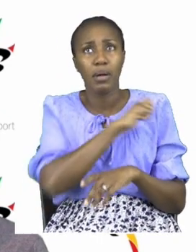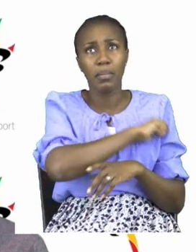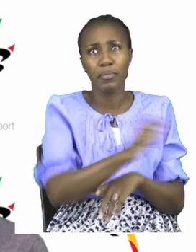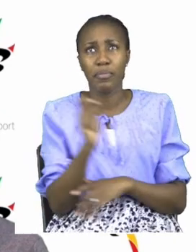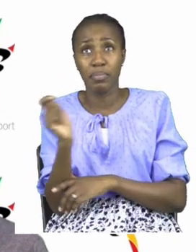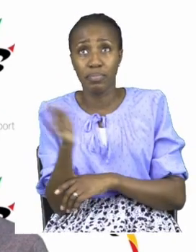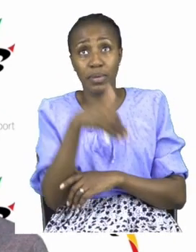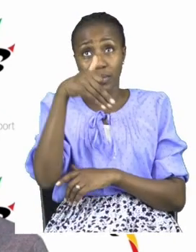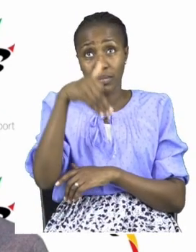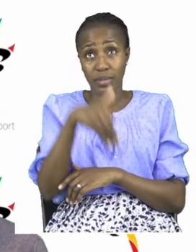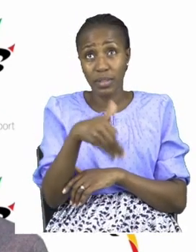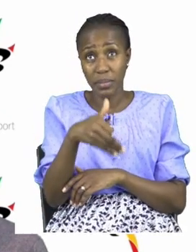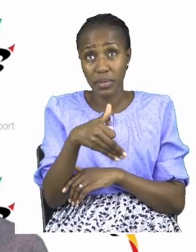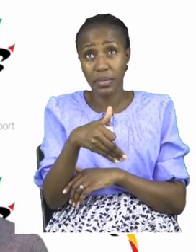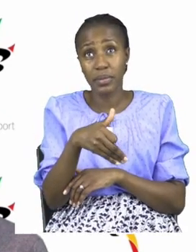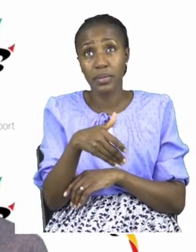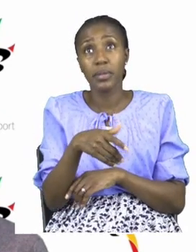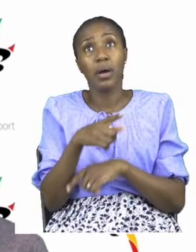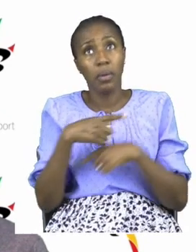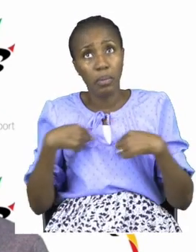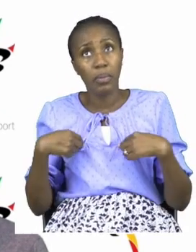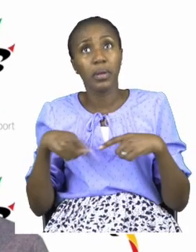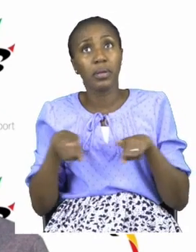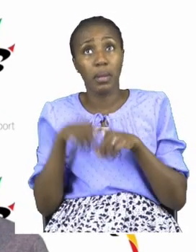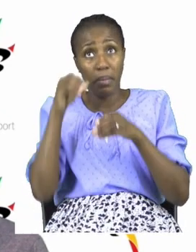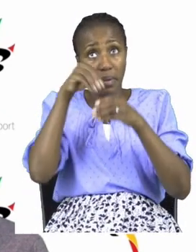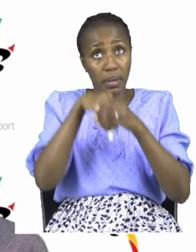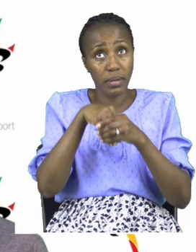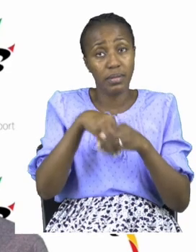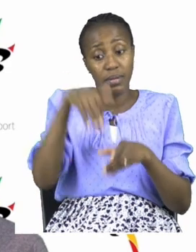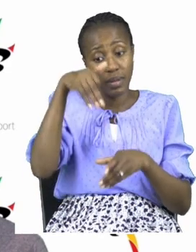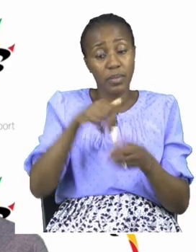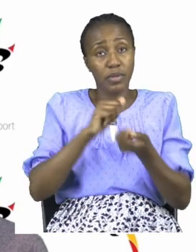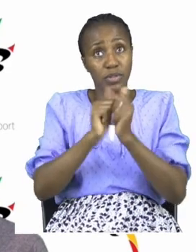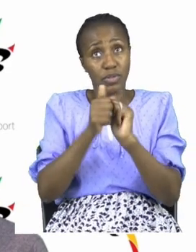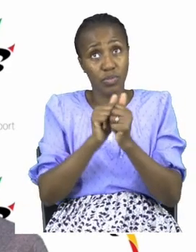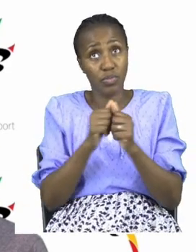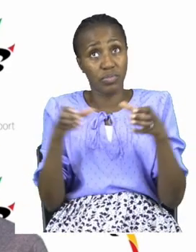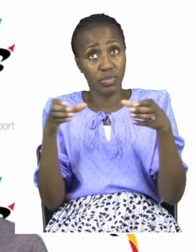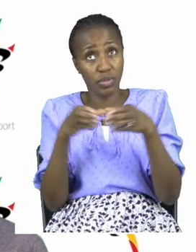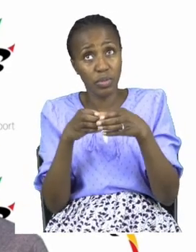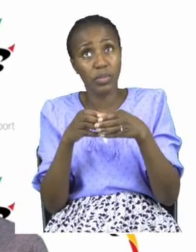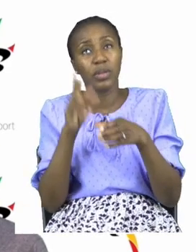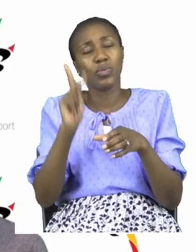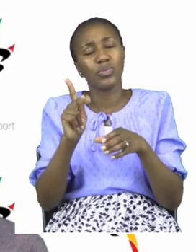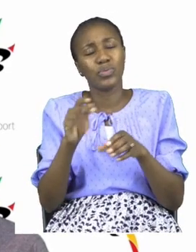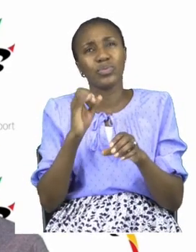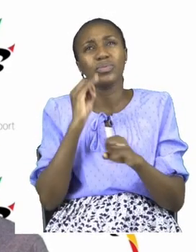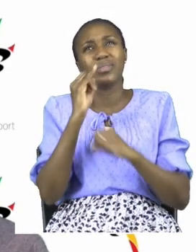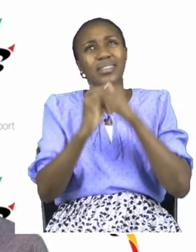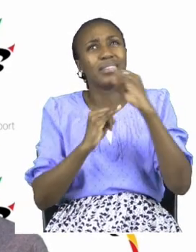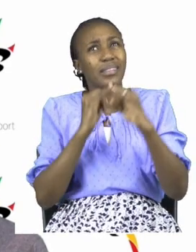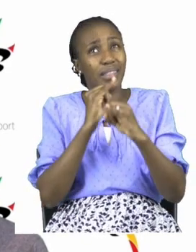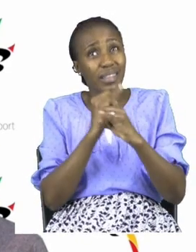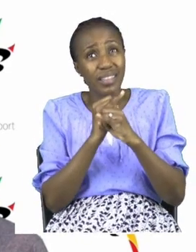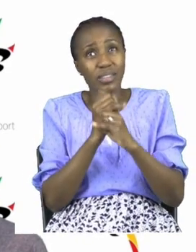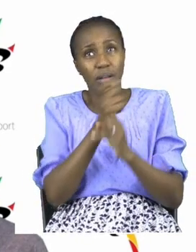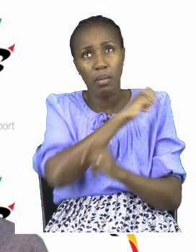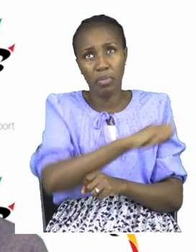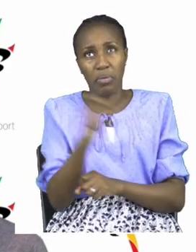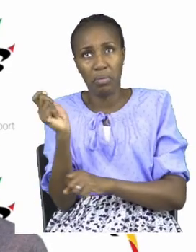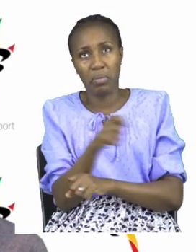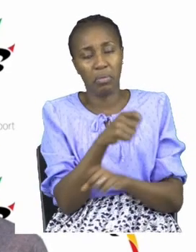We have affiliated to Namibia Sports Commission. We also have affiliated to international body like International Tennis